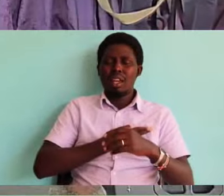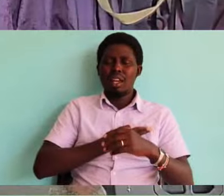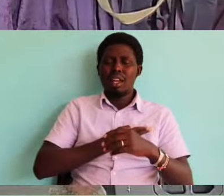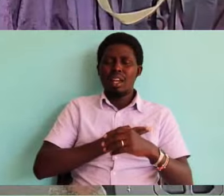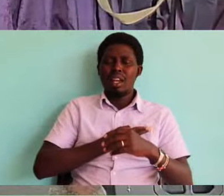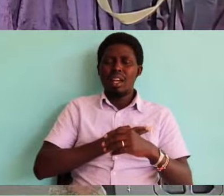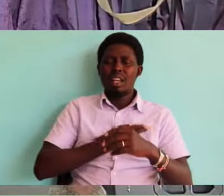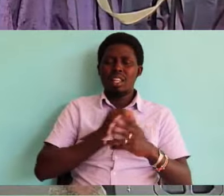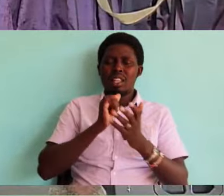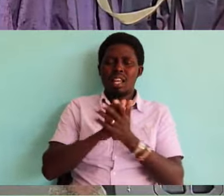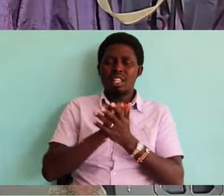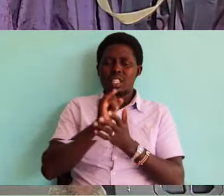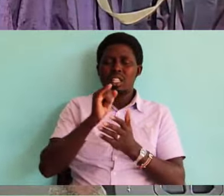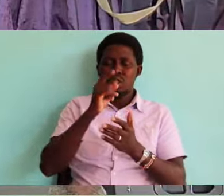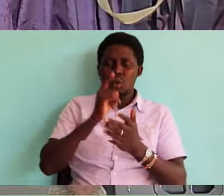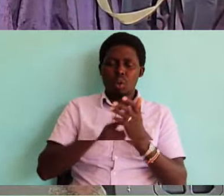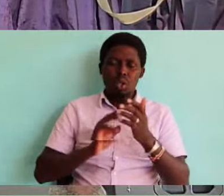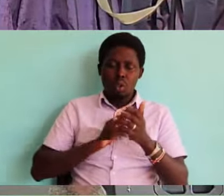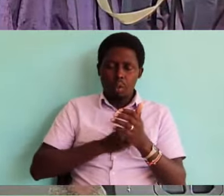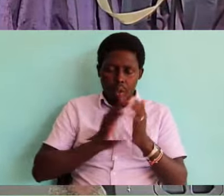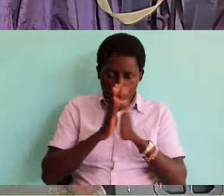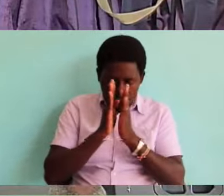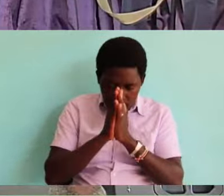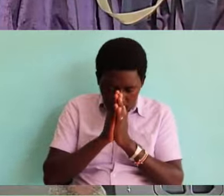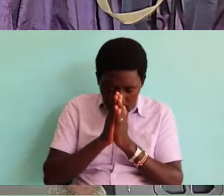pray. Thank you for your word.